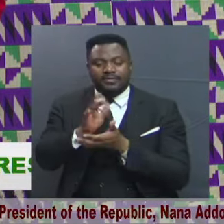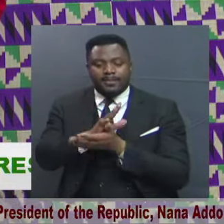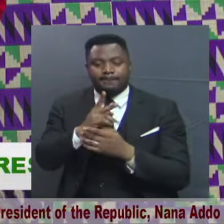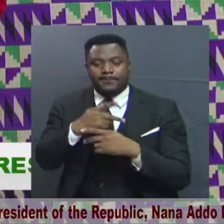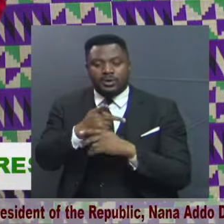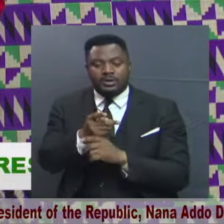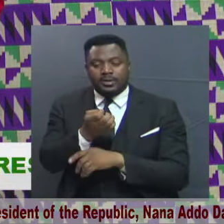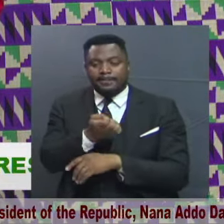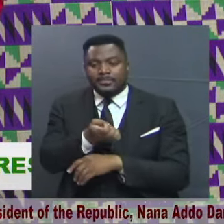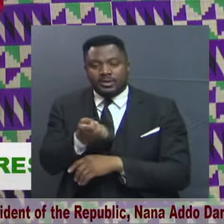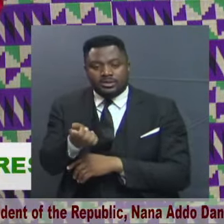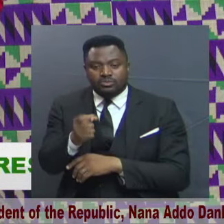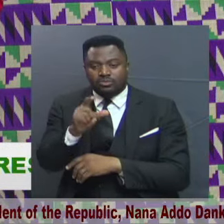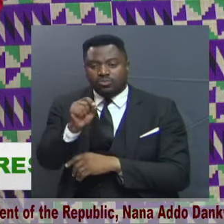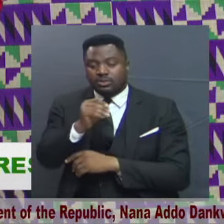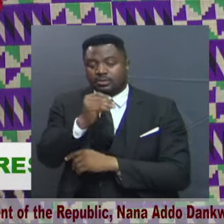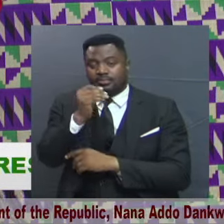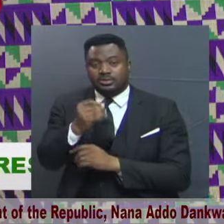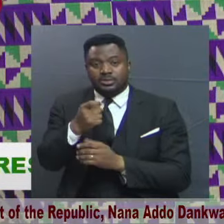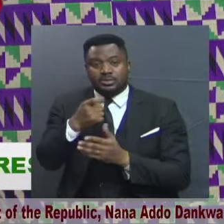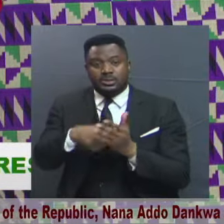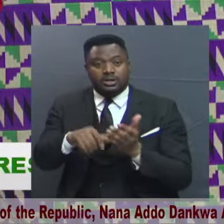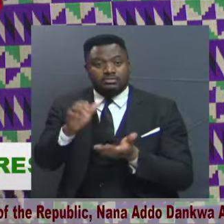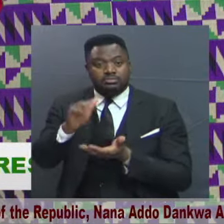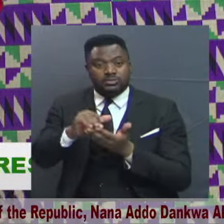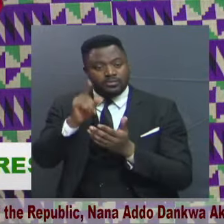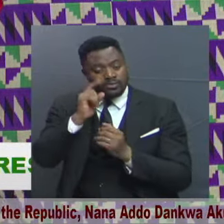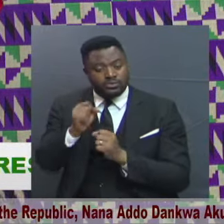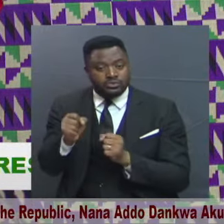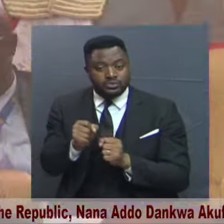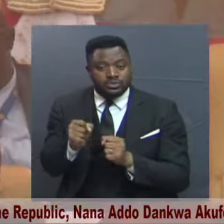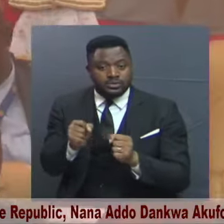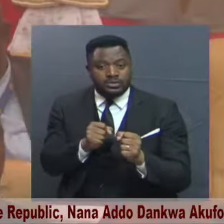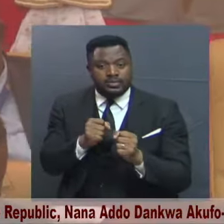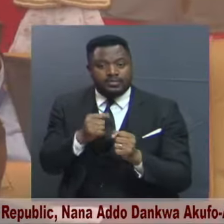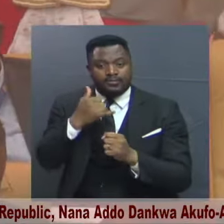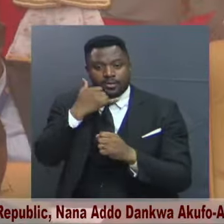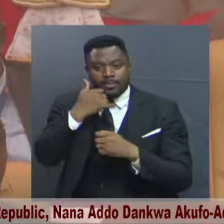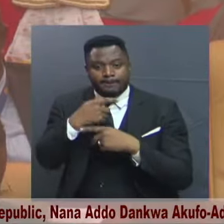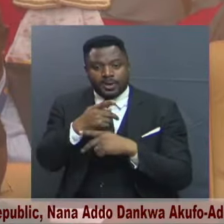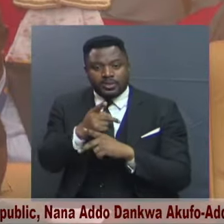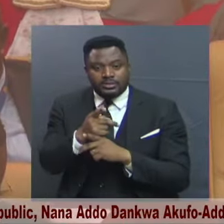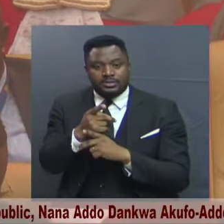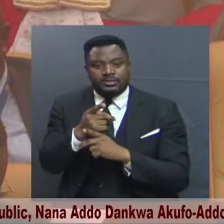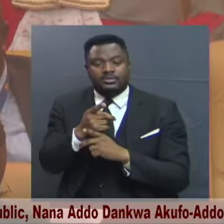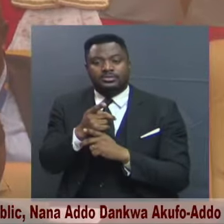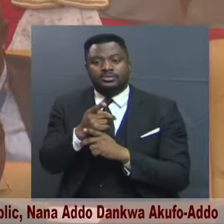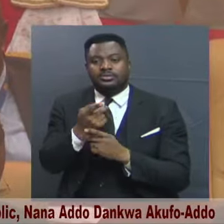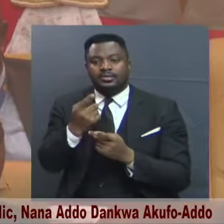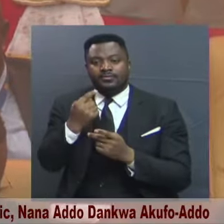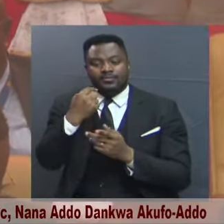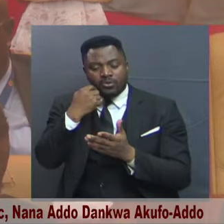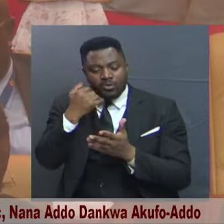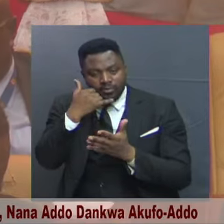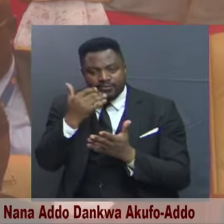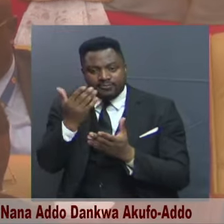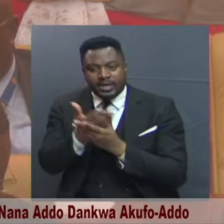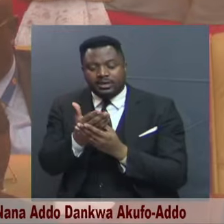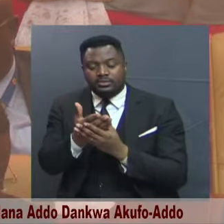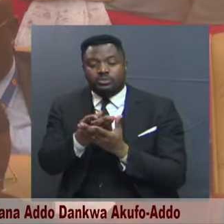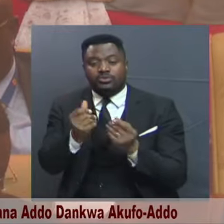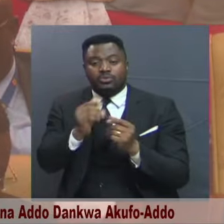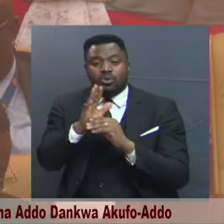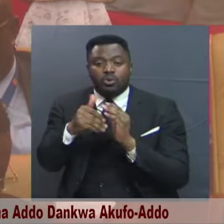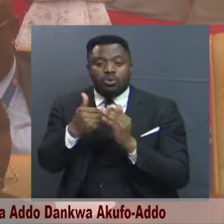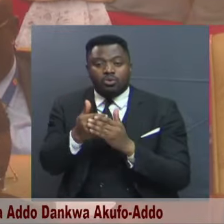equipment 20% tax rebate for strategic film Productions and film financing reliefs is